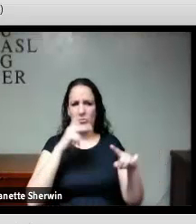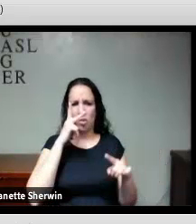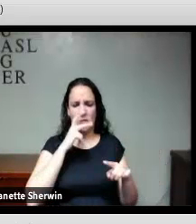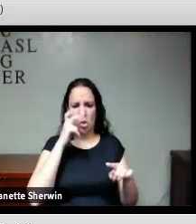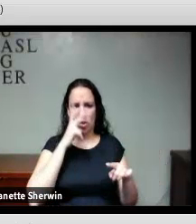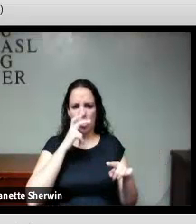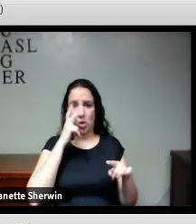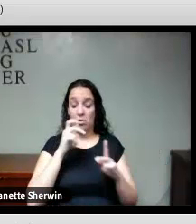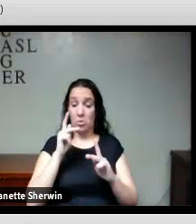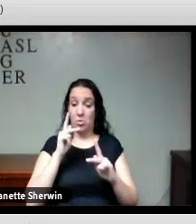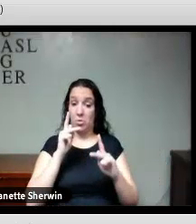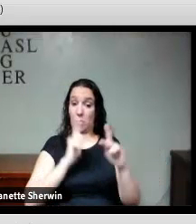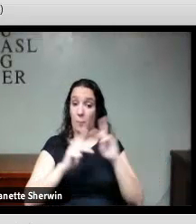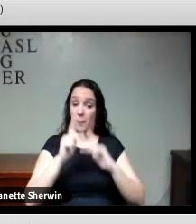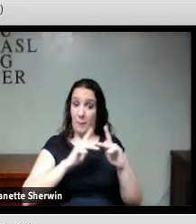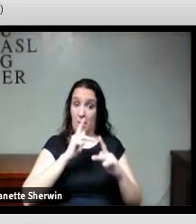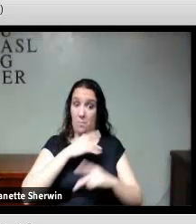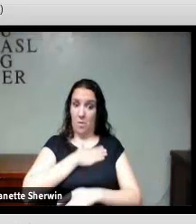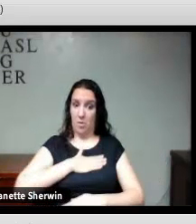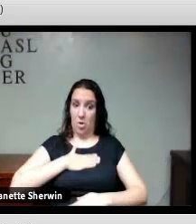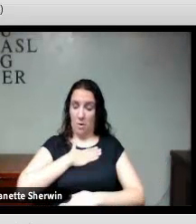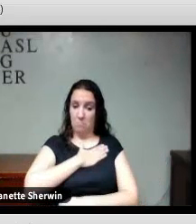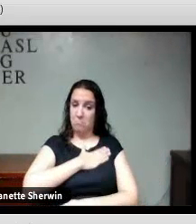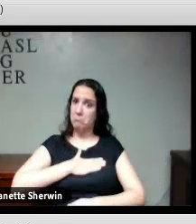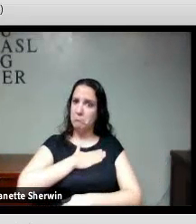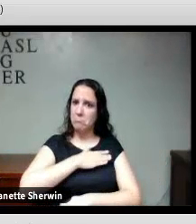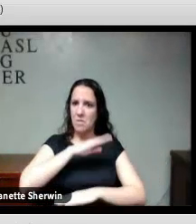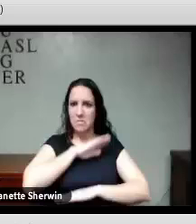that are pleased tell something like 3 people, and people that are